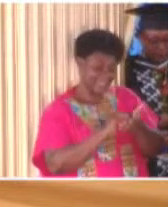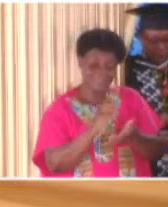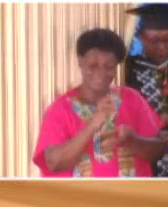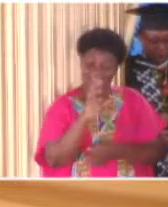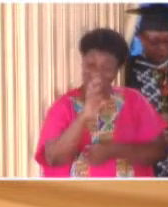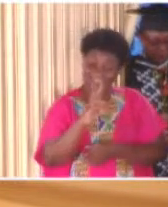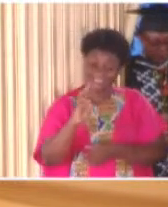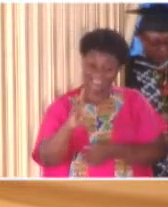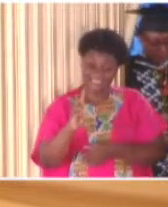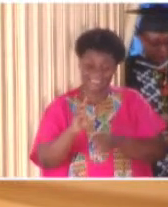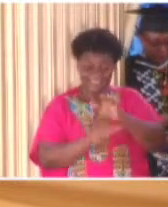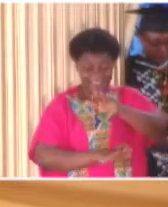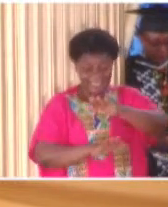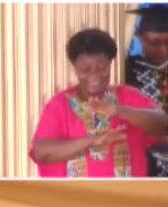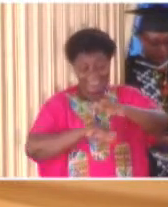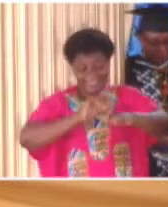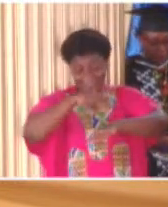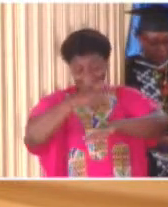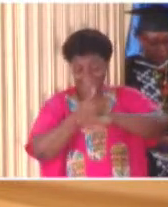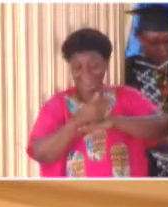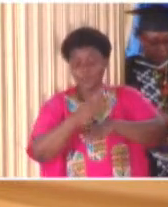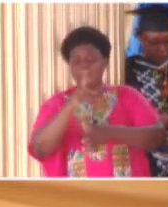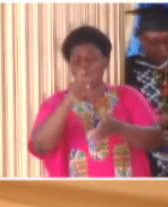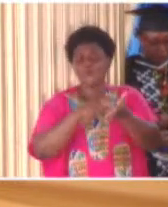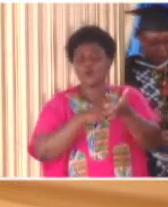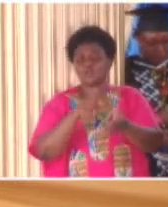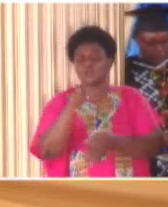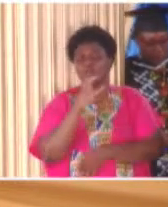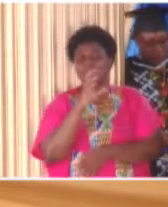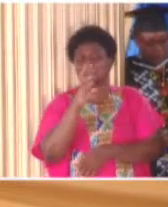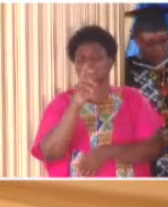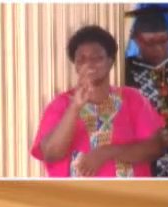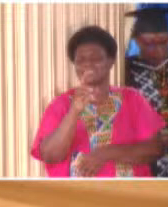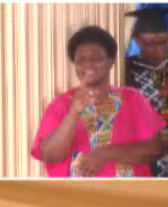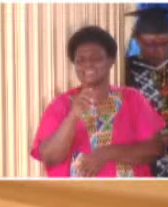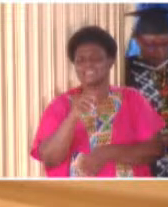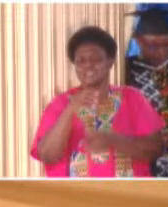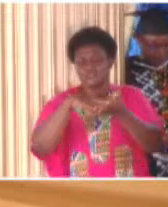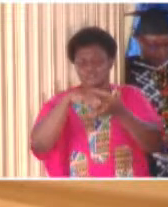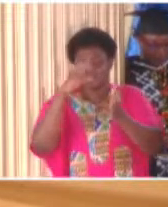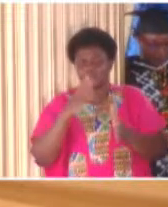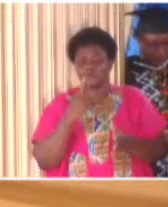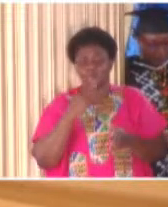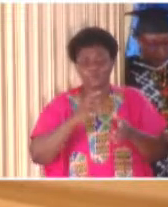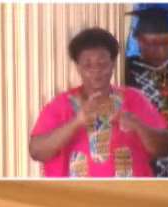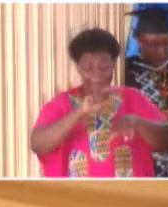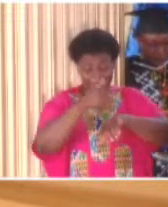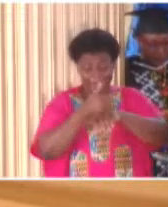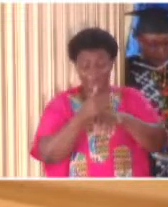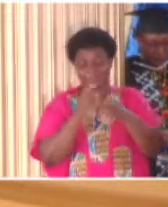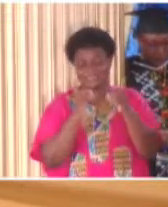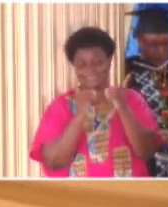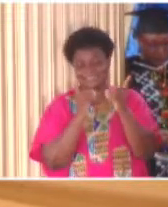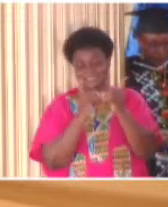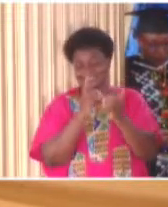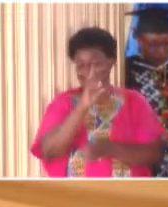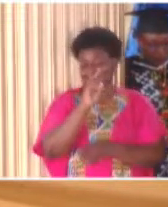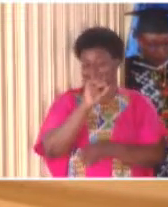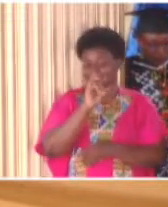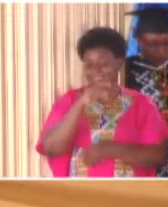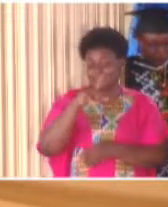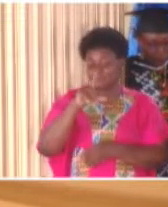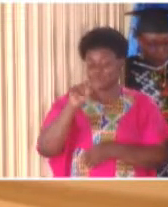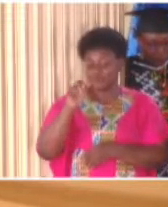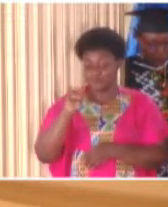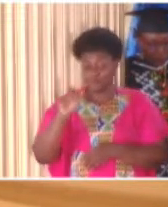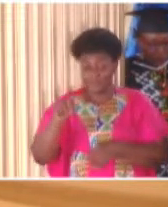11,067 undergraduates, and 1,116 students graduating with diplomas. At the University of Ghana, we